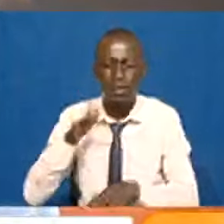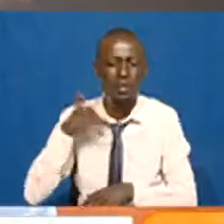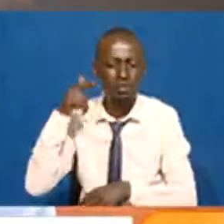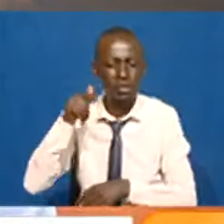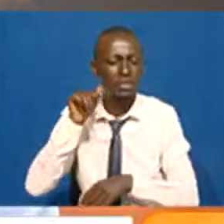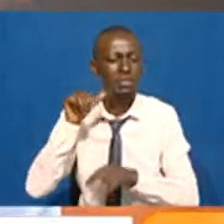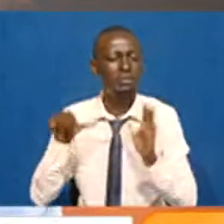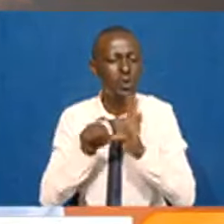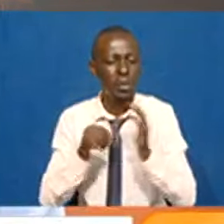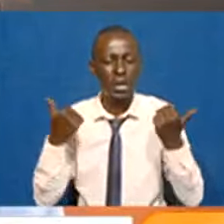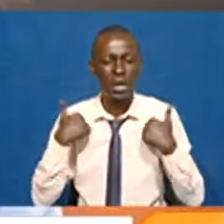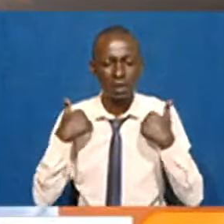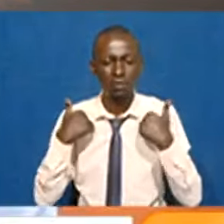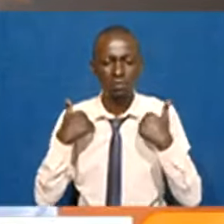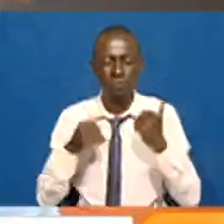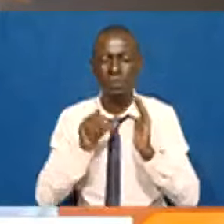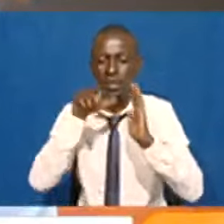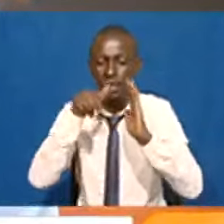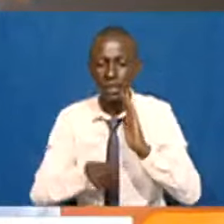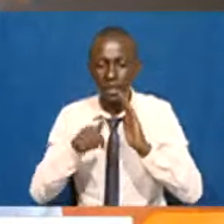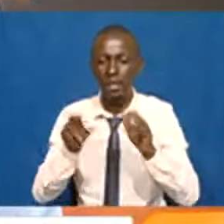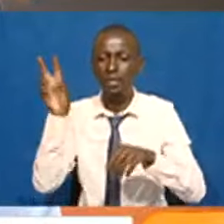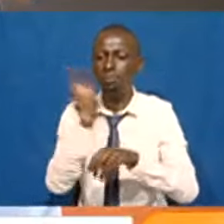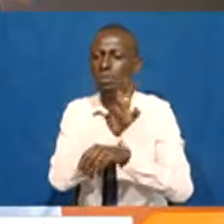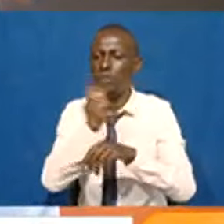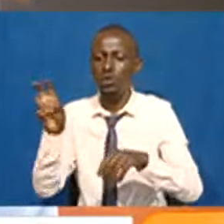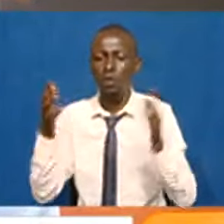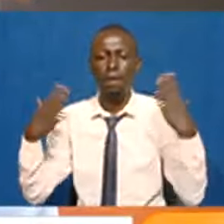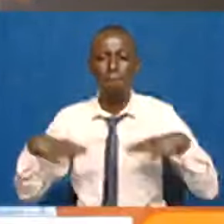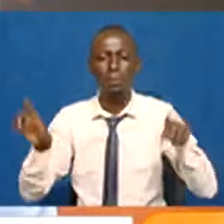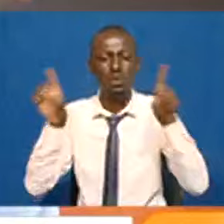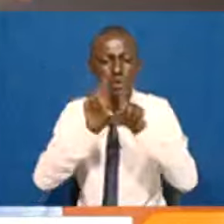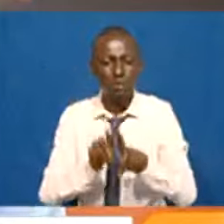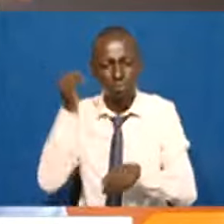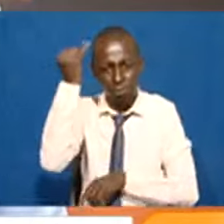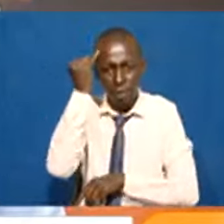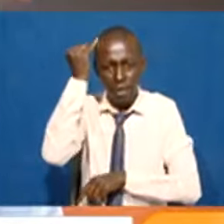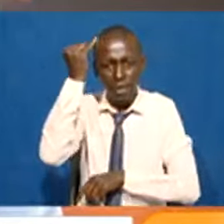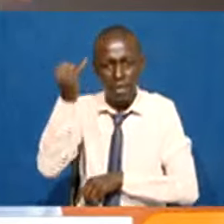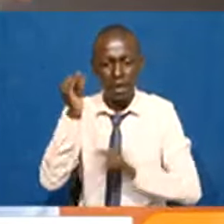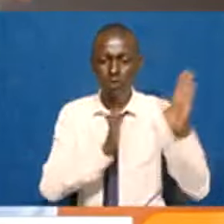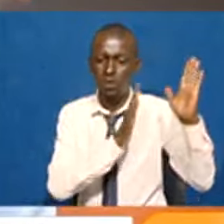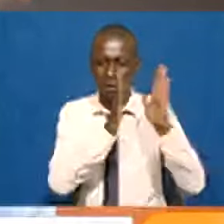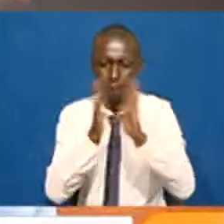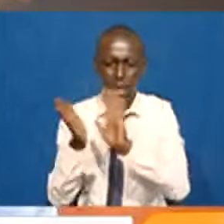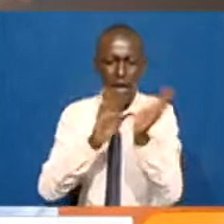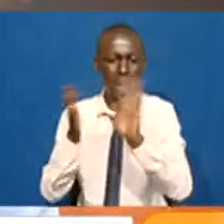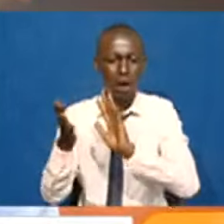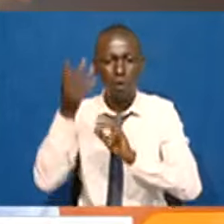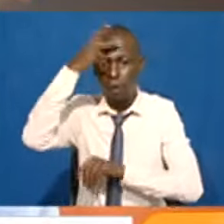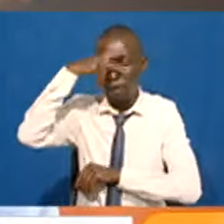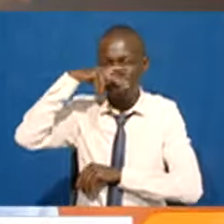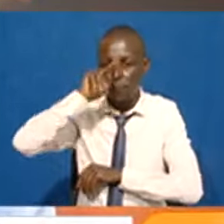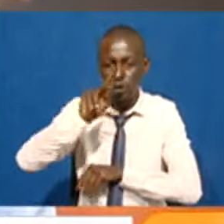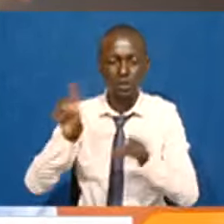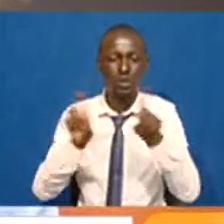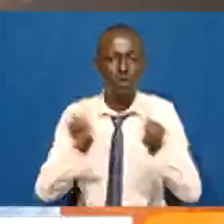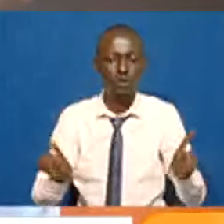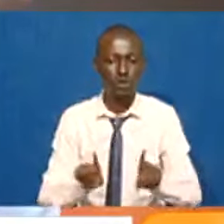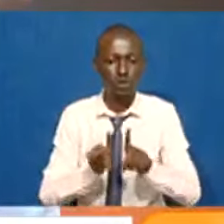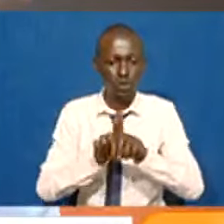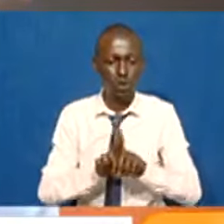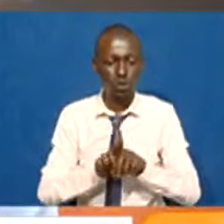for like-minded individuals and we sat down and we started formulating policy and also